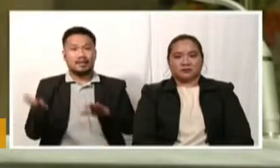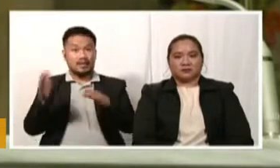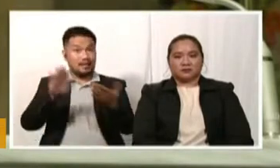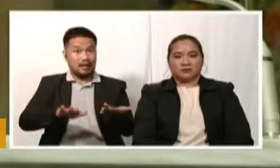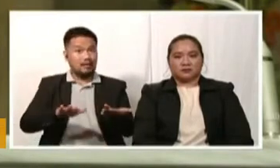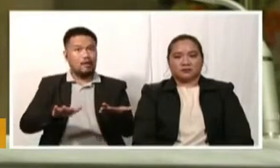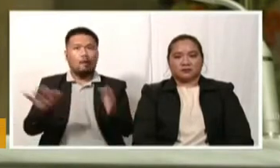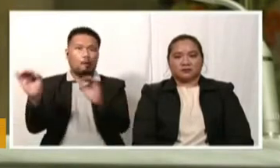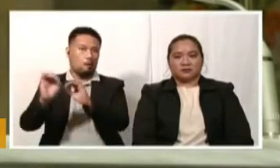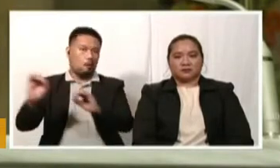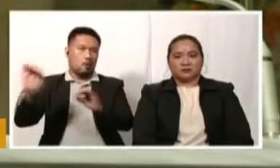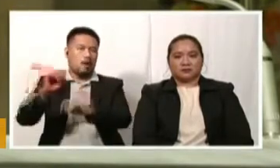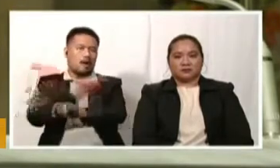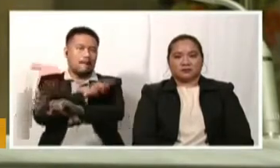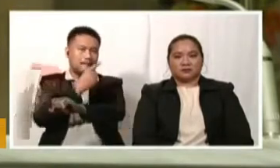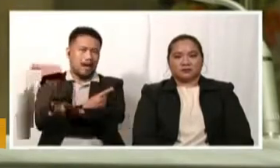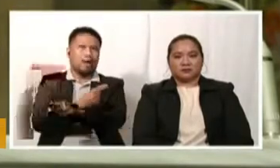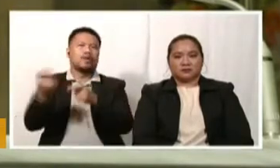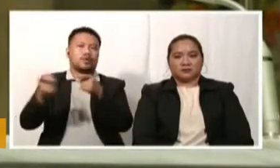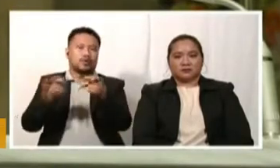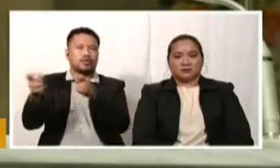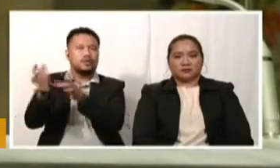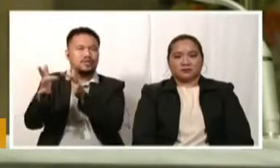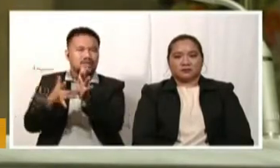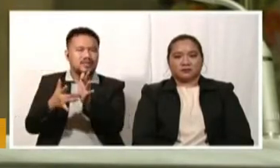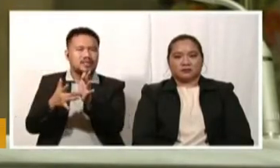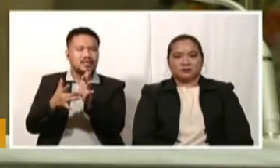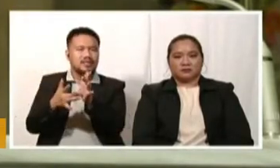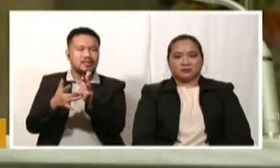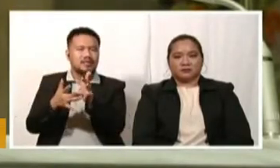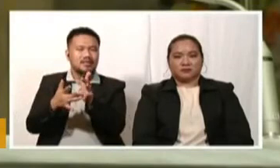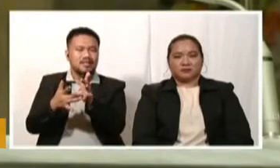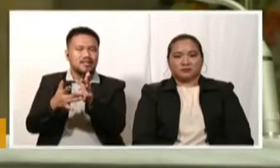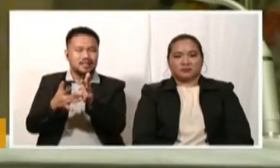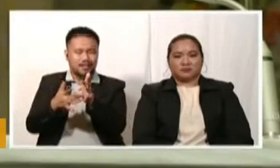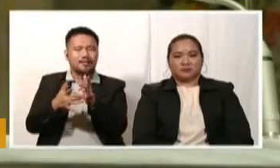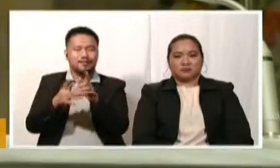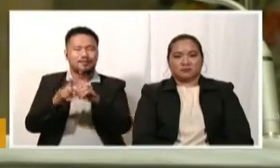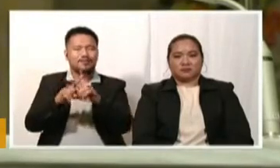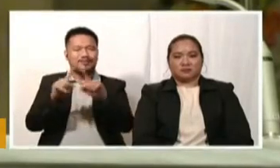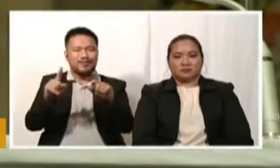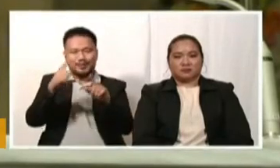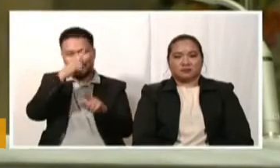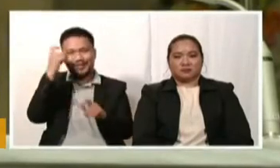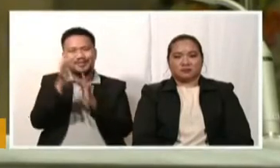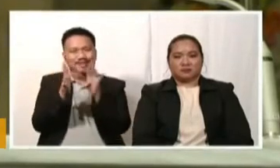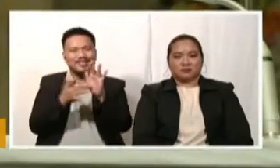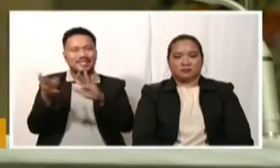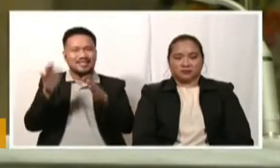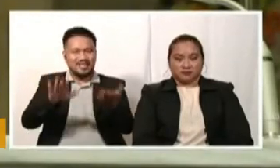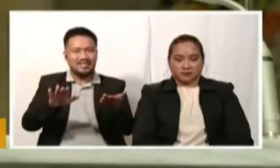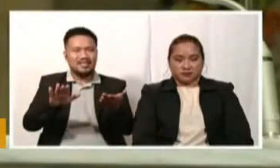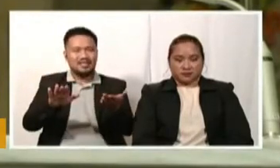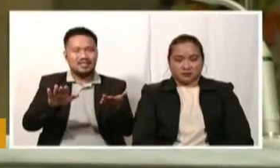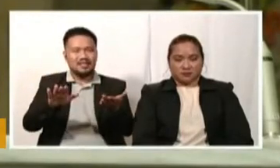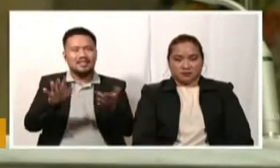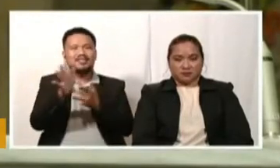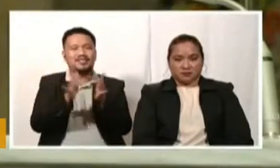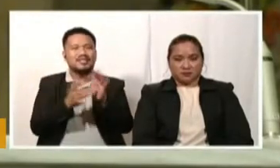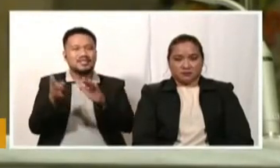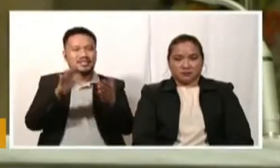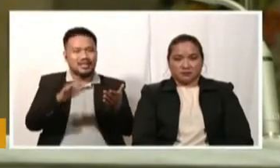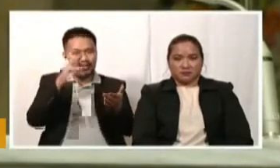longer has power over him. As to his death, he died to